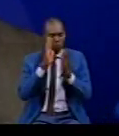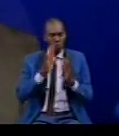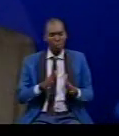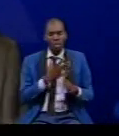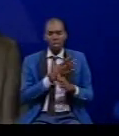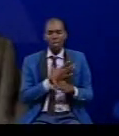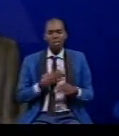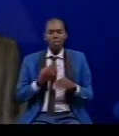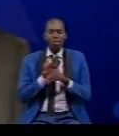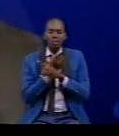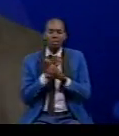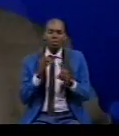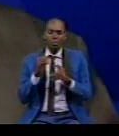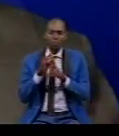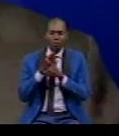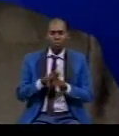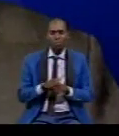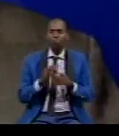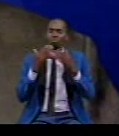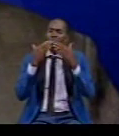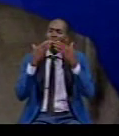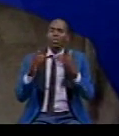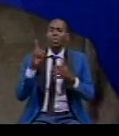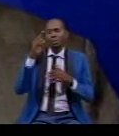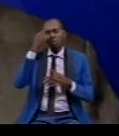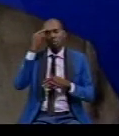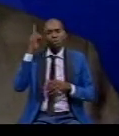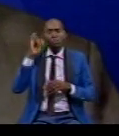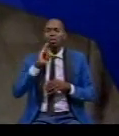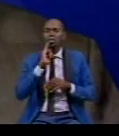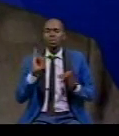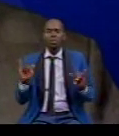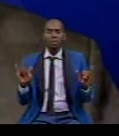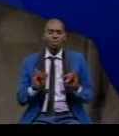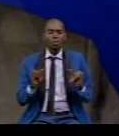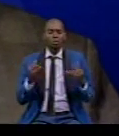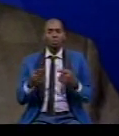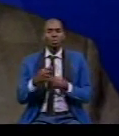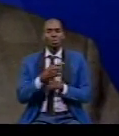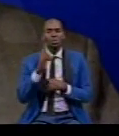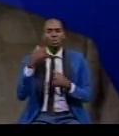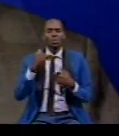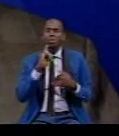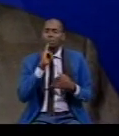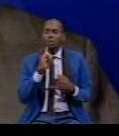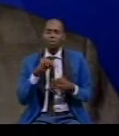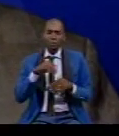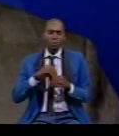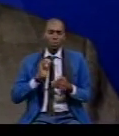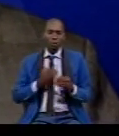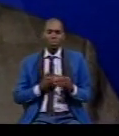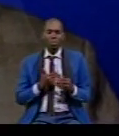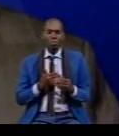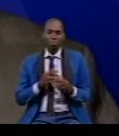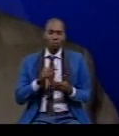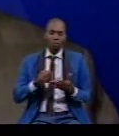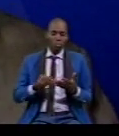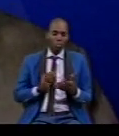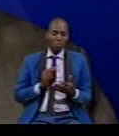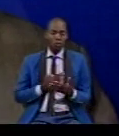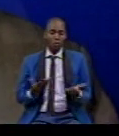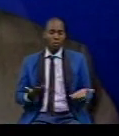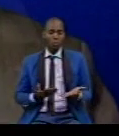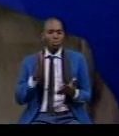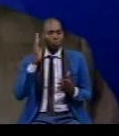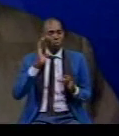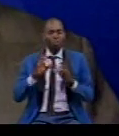you mention the name of Jesus, they kneel down. You mention the name of Jesus, they bow down.